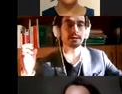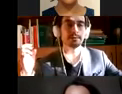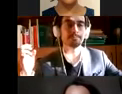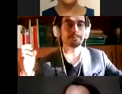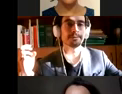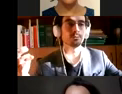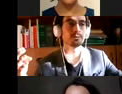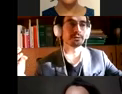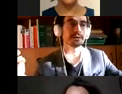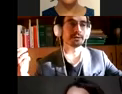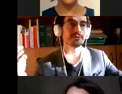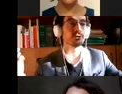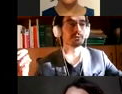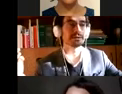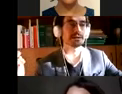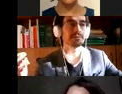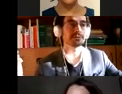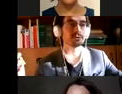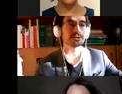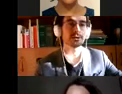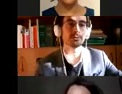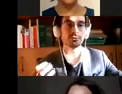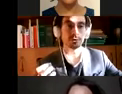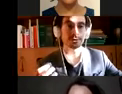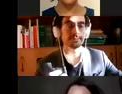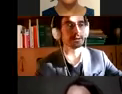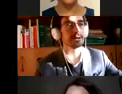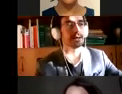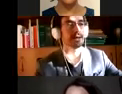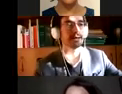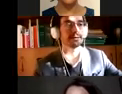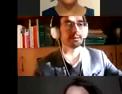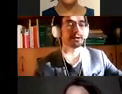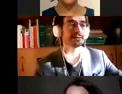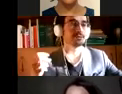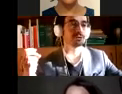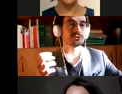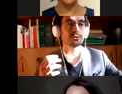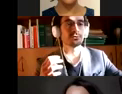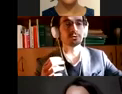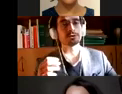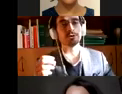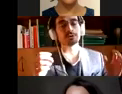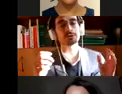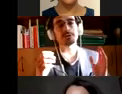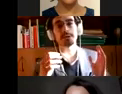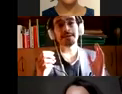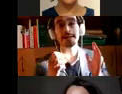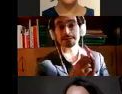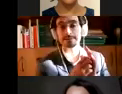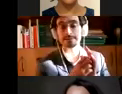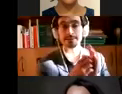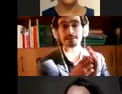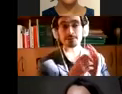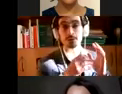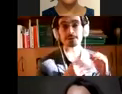and they're forming some natural stream of water. And apparently those stream of water goes